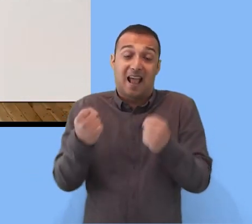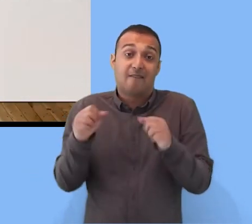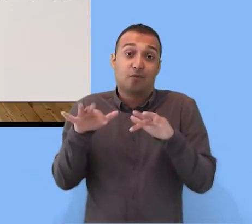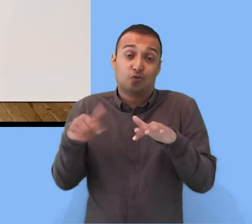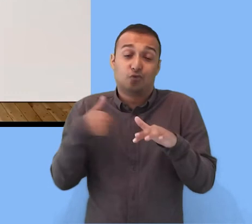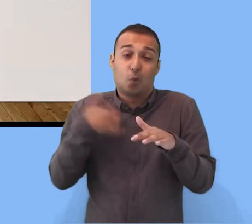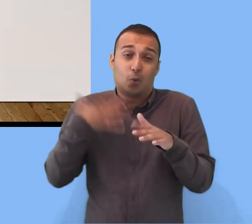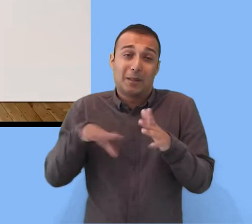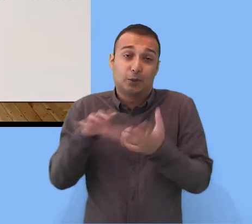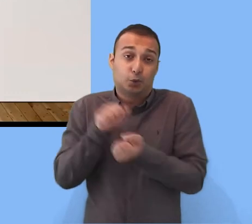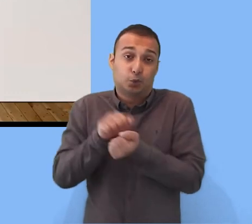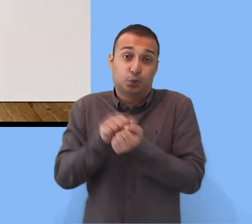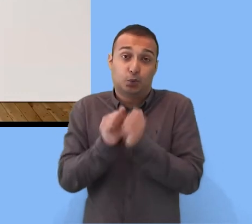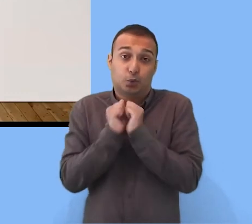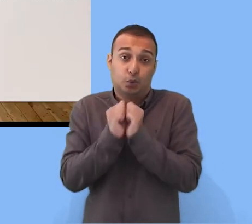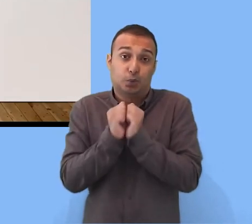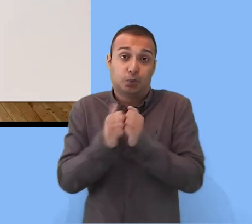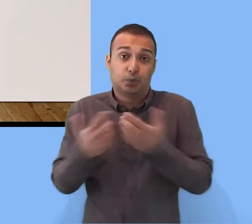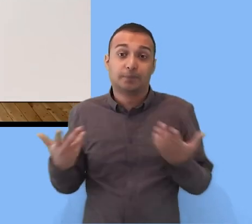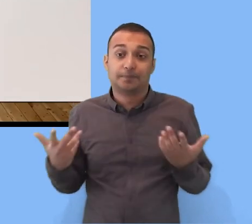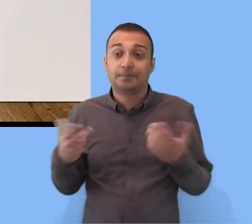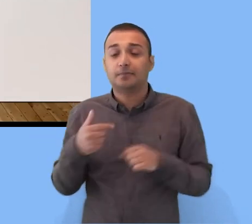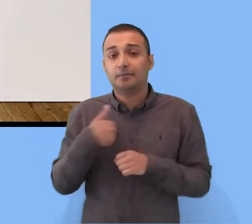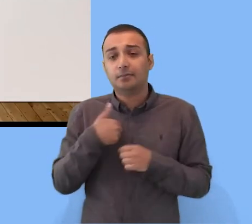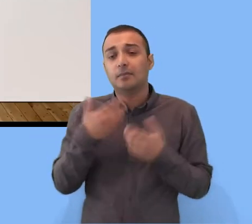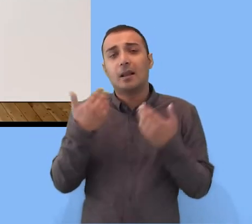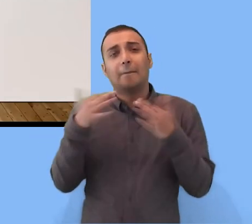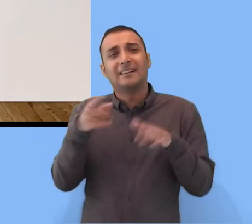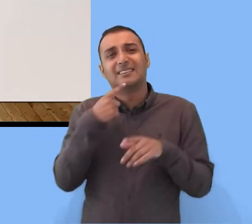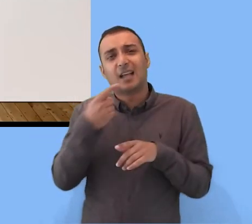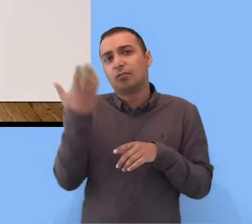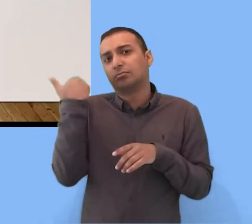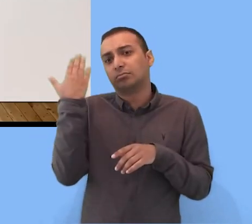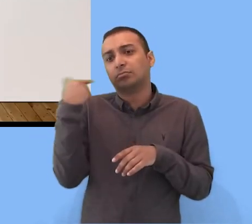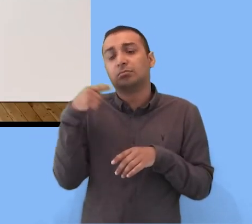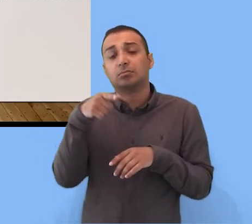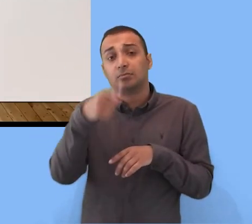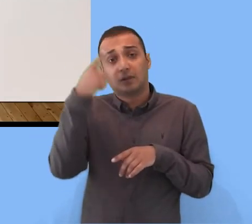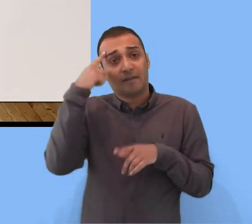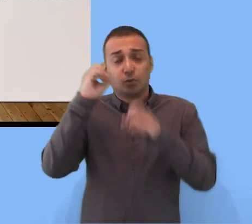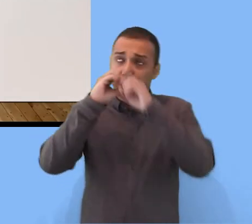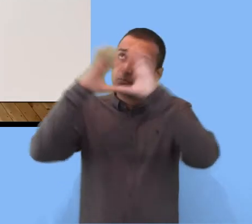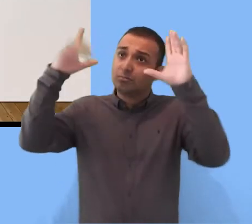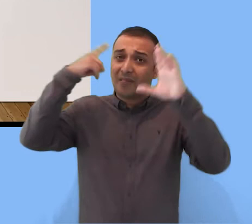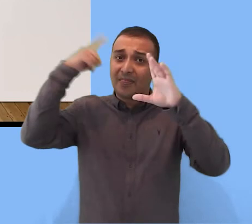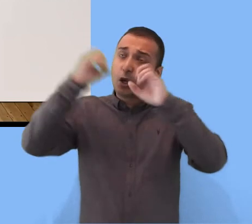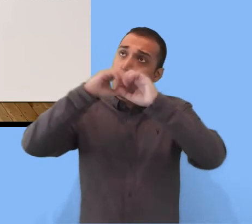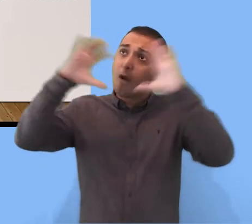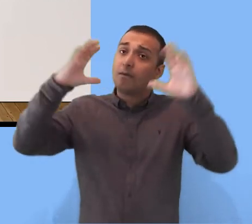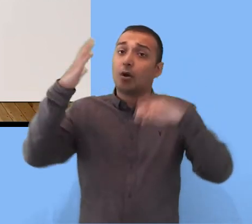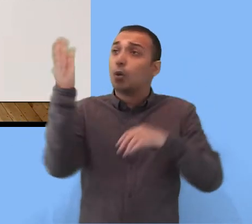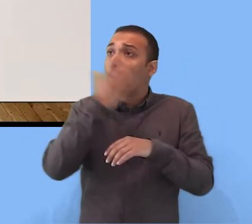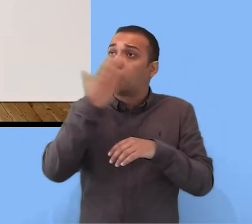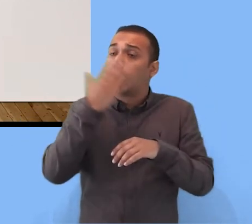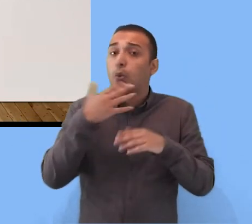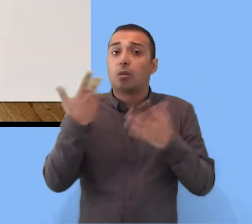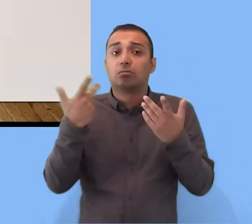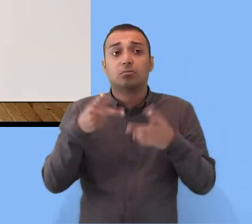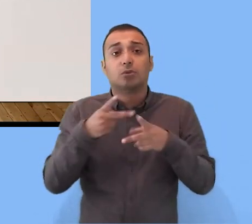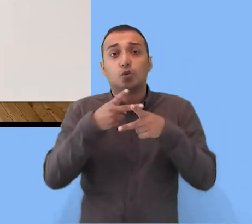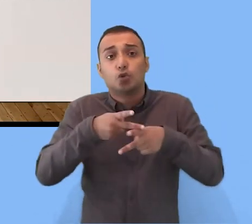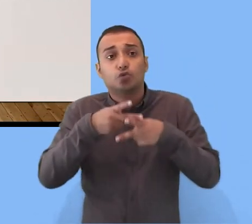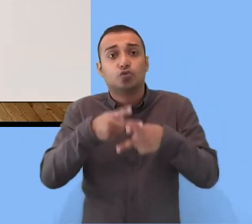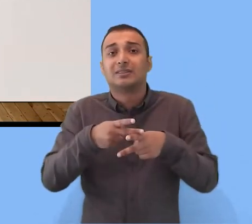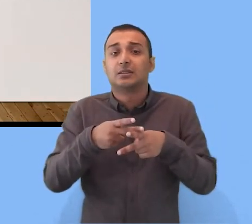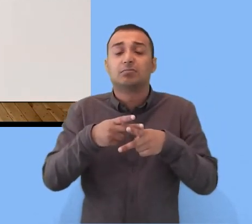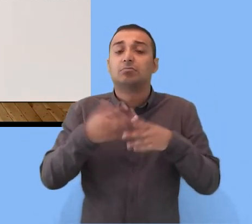I said this a few years ago. If you think of a school or a nursery or a setting as a backpack with places to